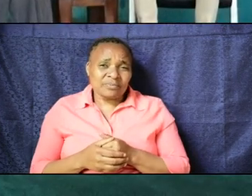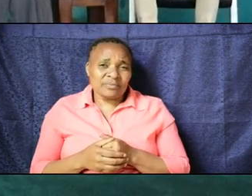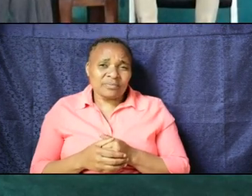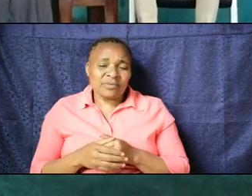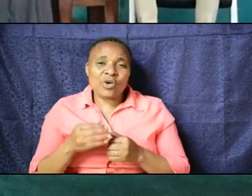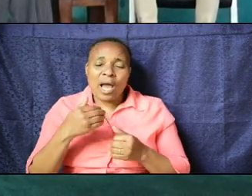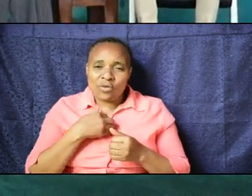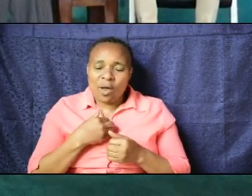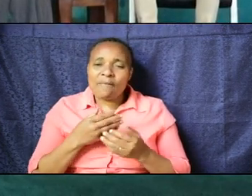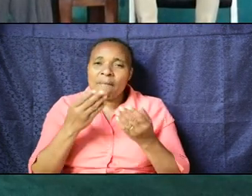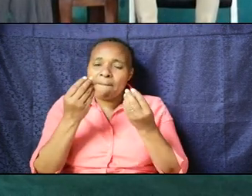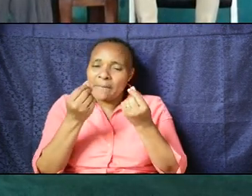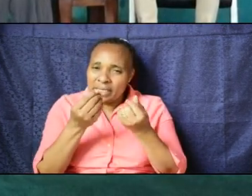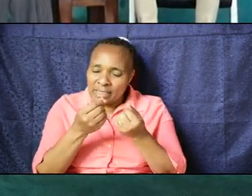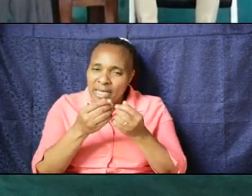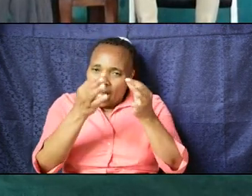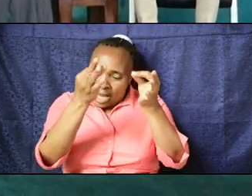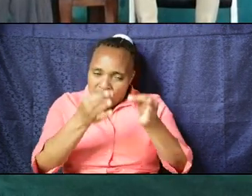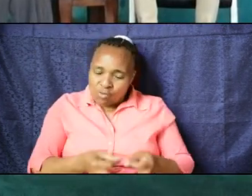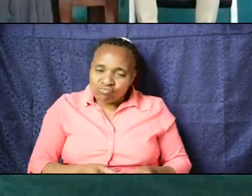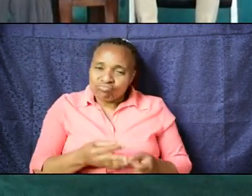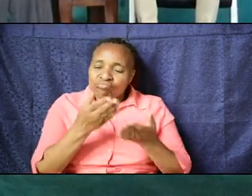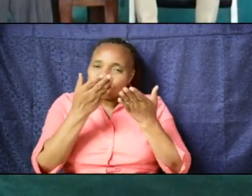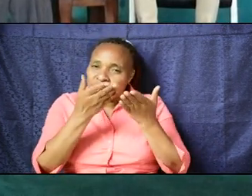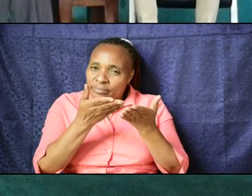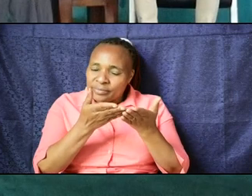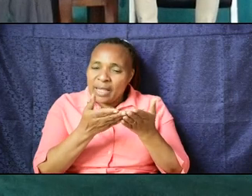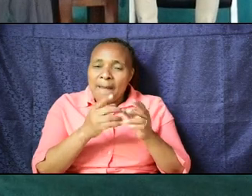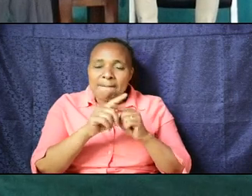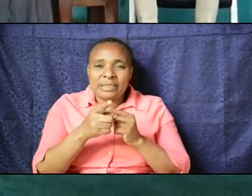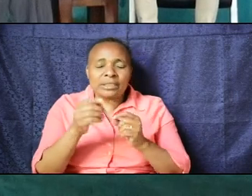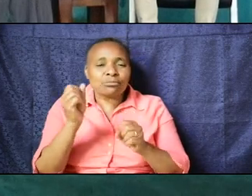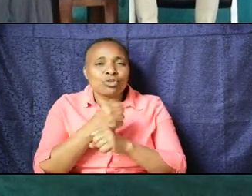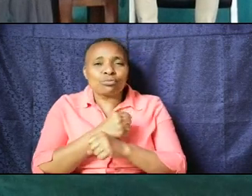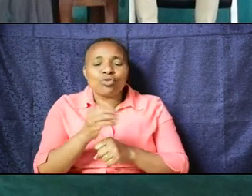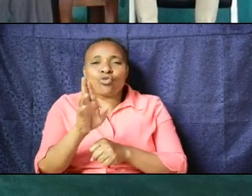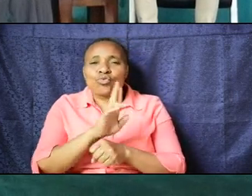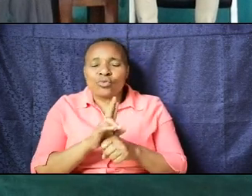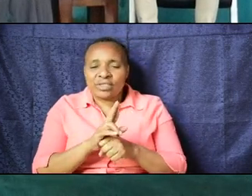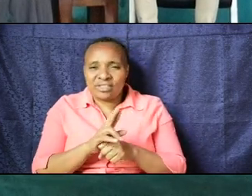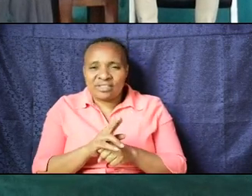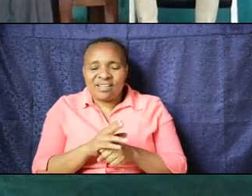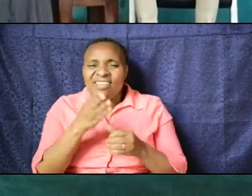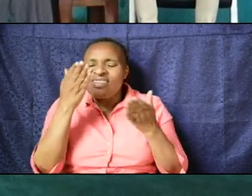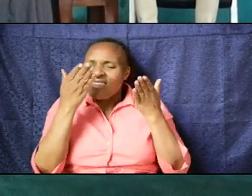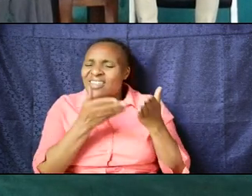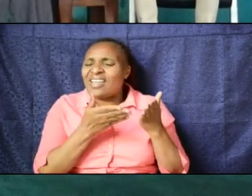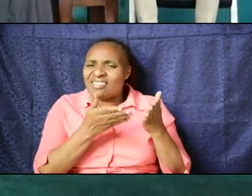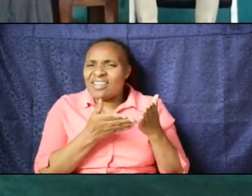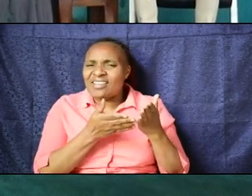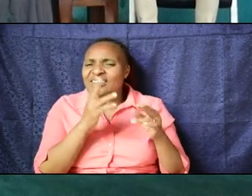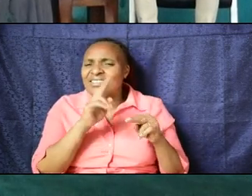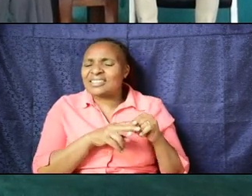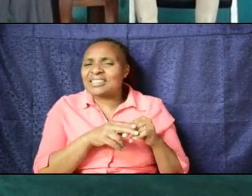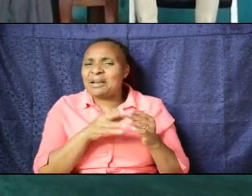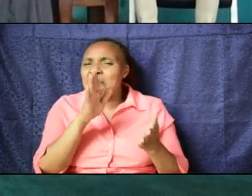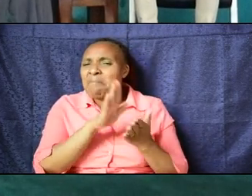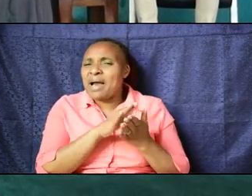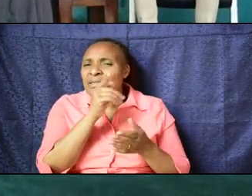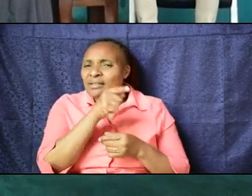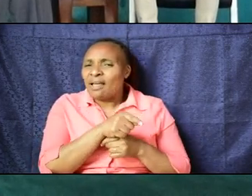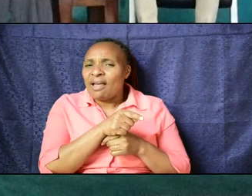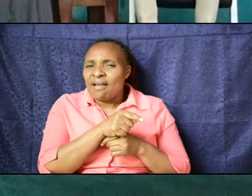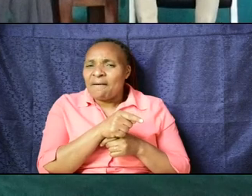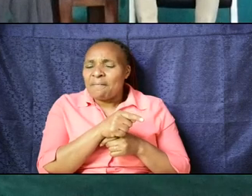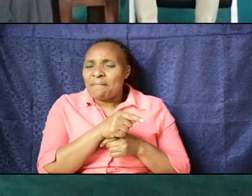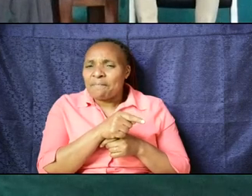You have the money, it's in your account, but you can't use it. You can't, it's there, it's sitting in your bank, in your bank